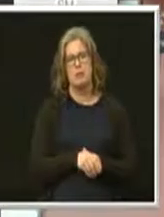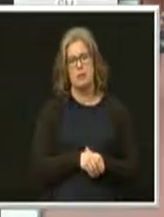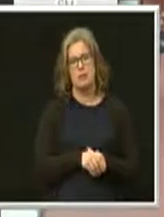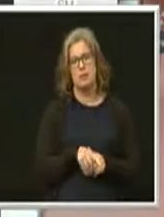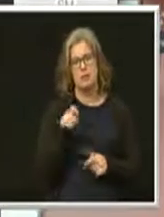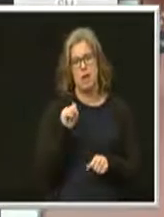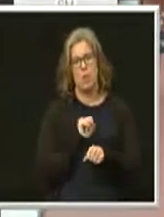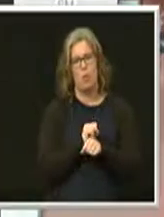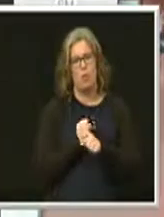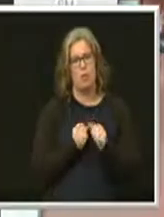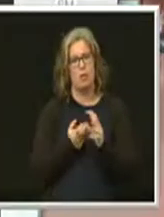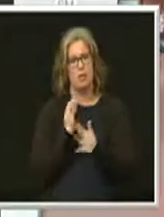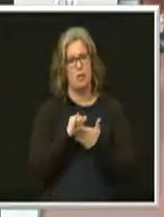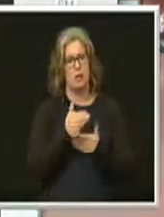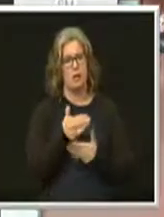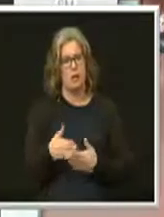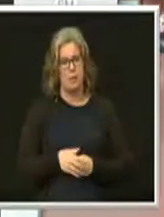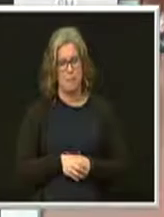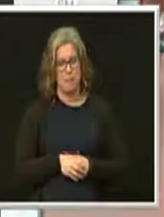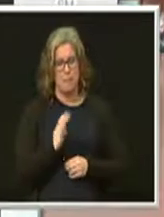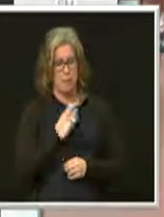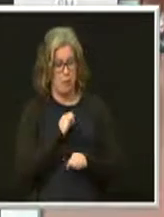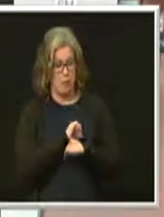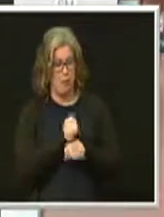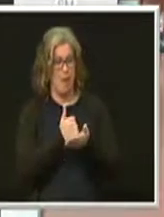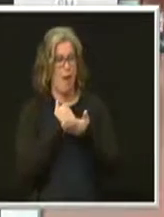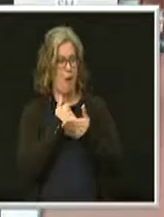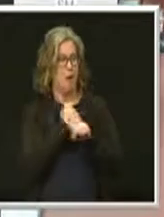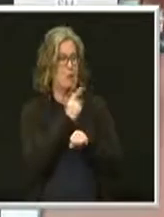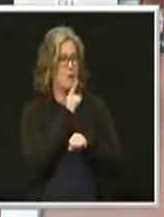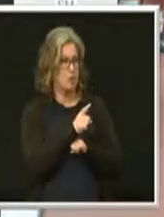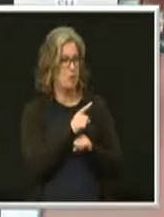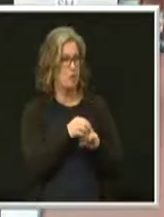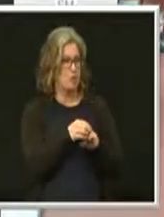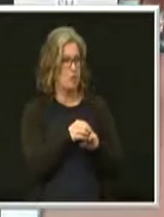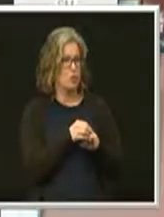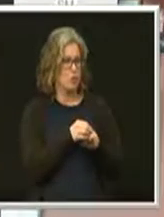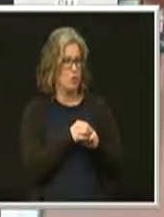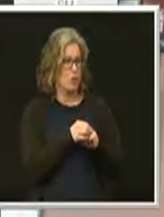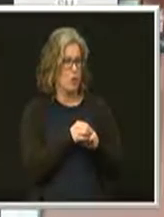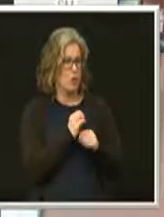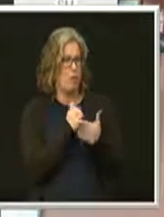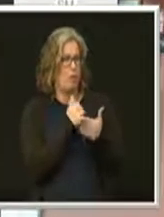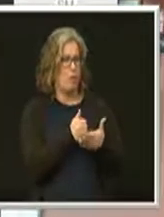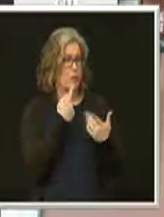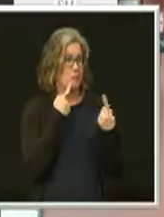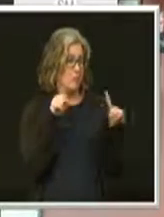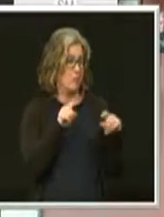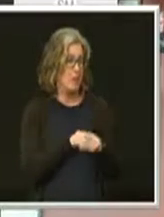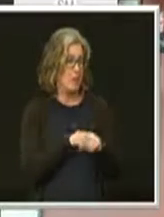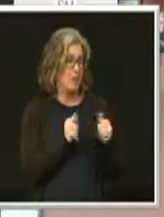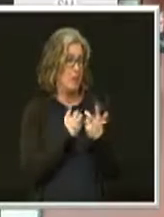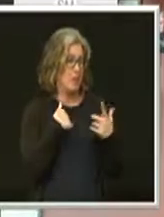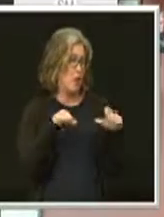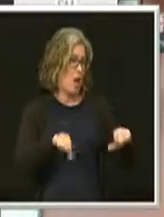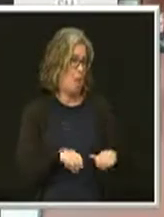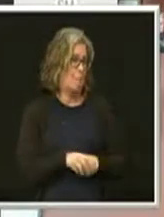you can work your way through this thing. And our job is to help make sure that we're helping you get through with everything you